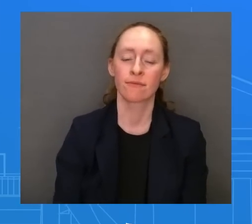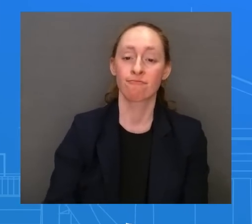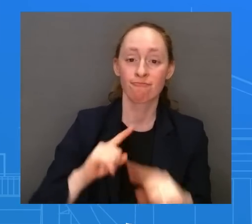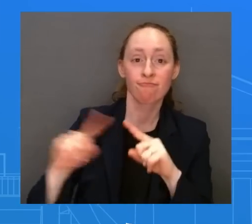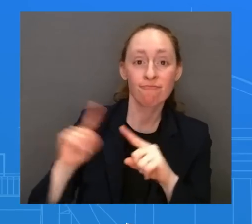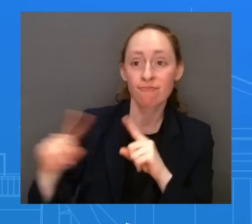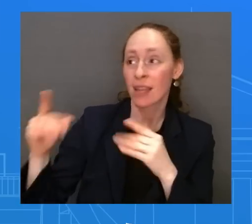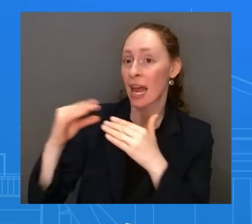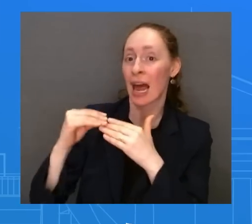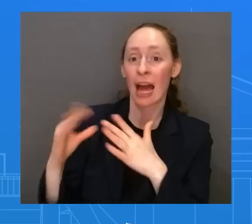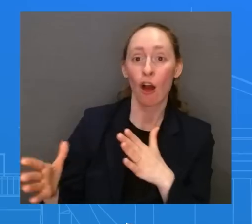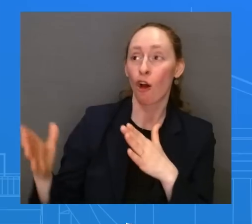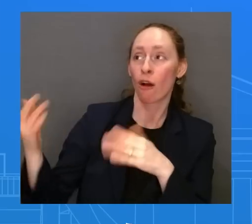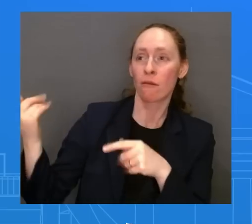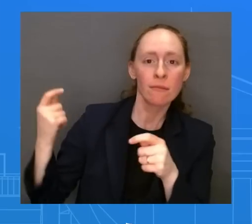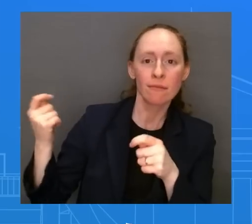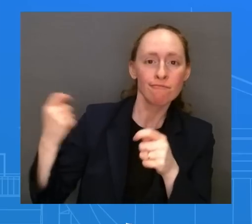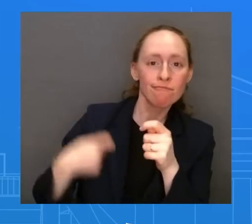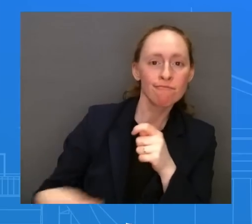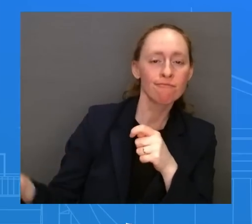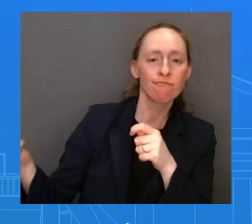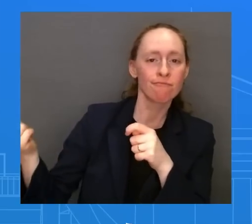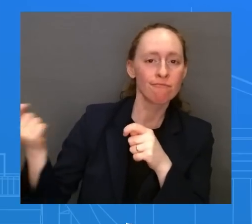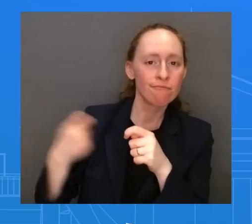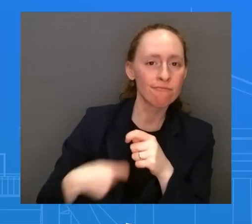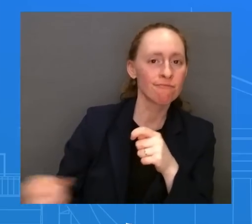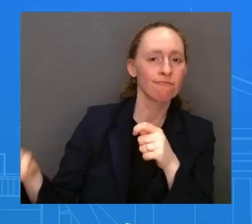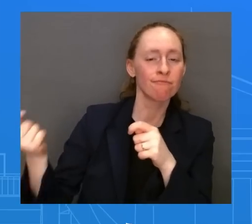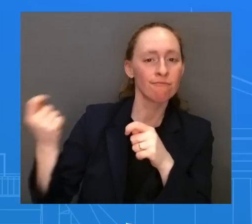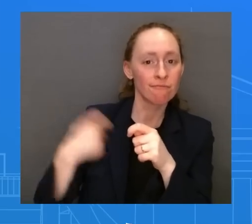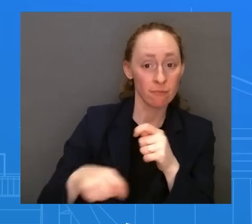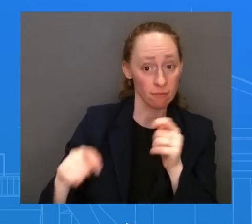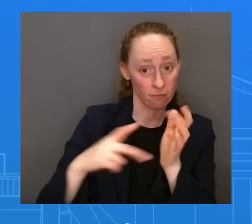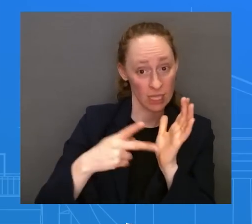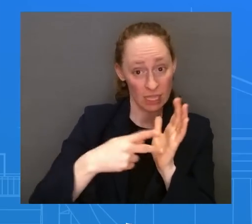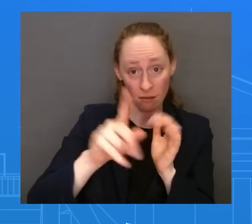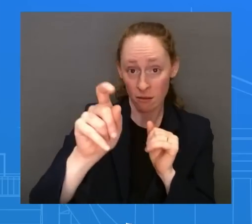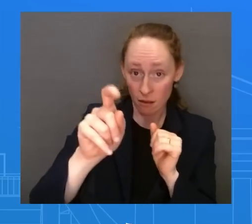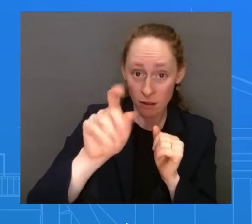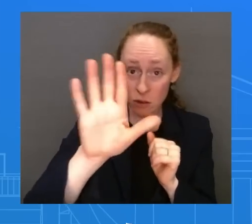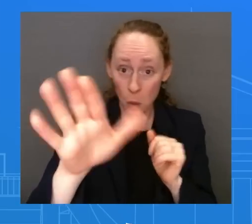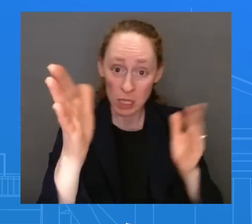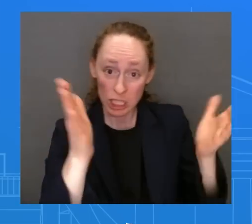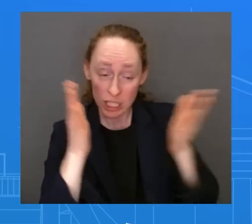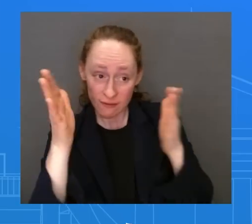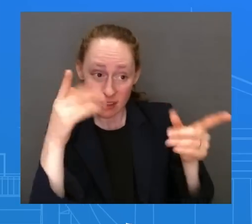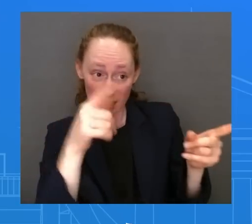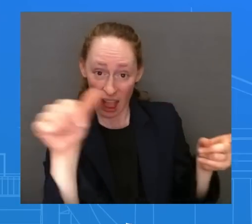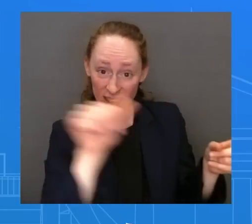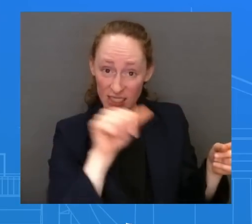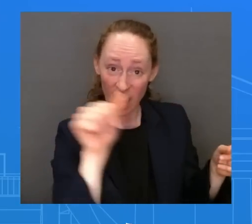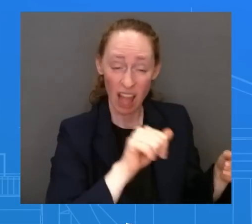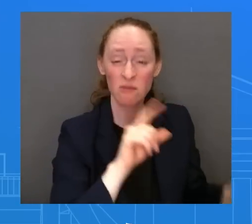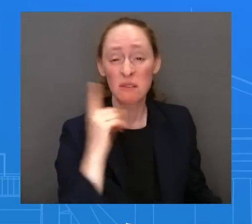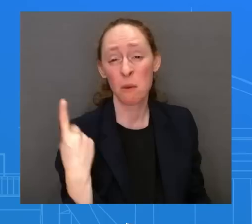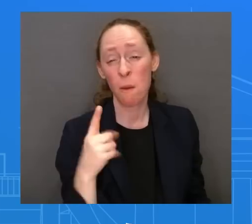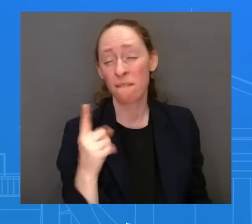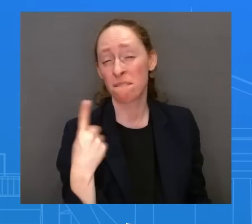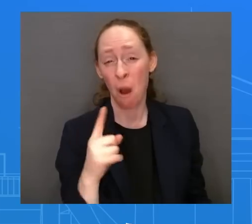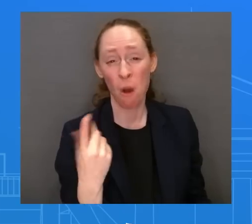Afghanistan doesn't have something to be proud of doesn't have sorry doesn't